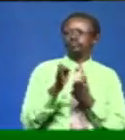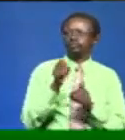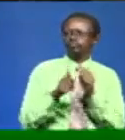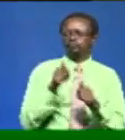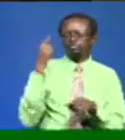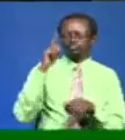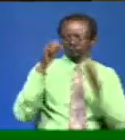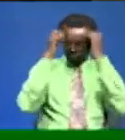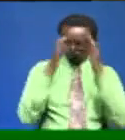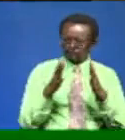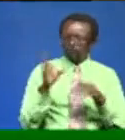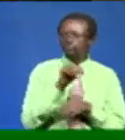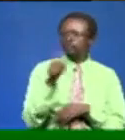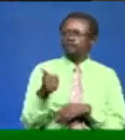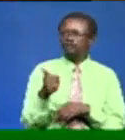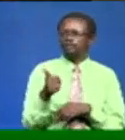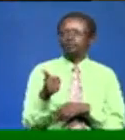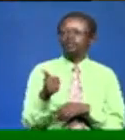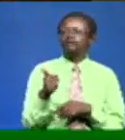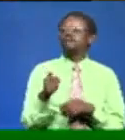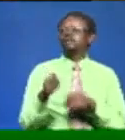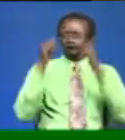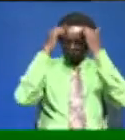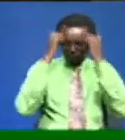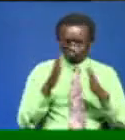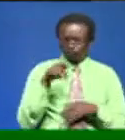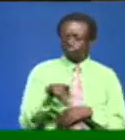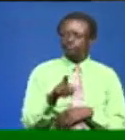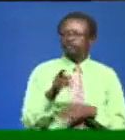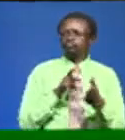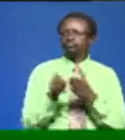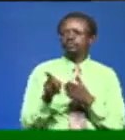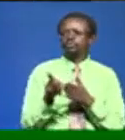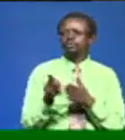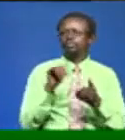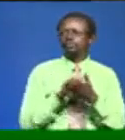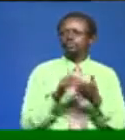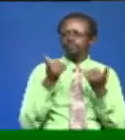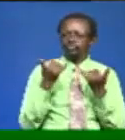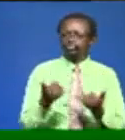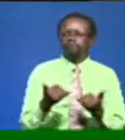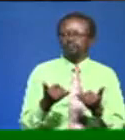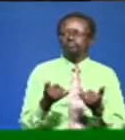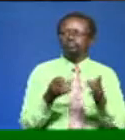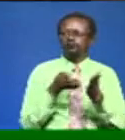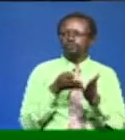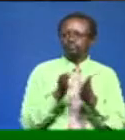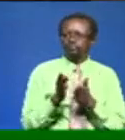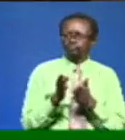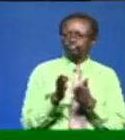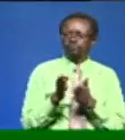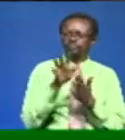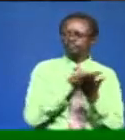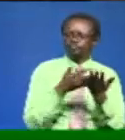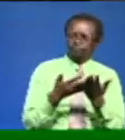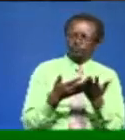and the rest is covered by the student. It is notable that the current flat rate fee structure paid by students has been in place